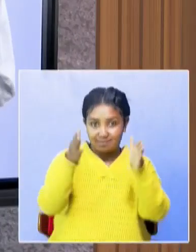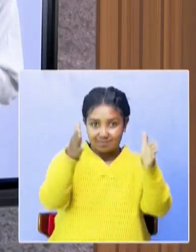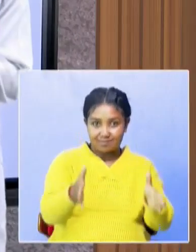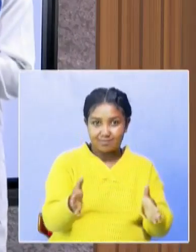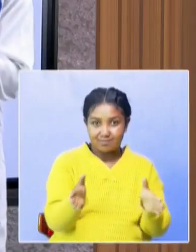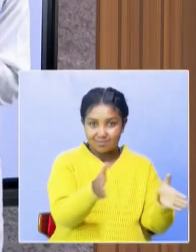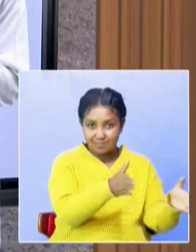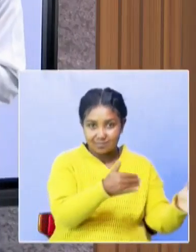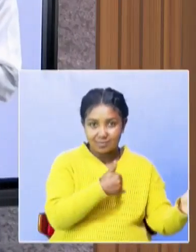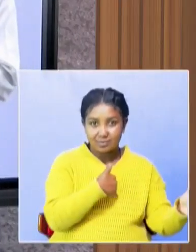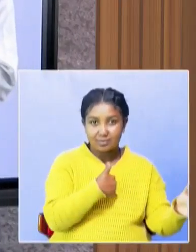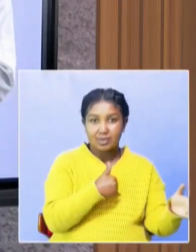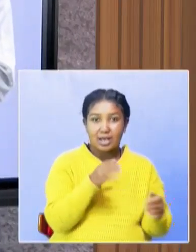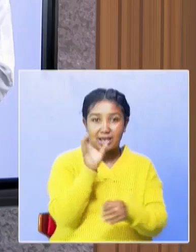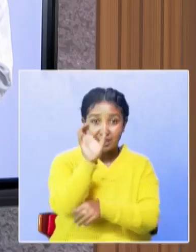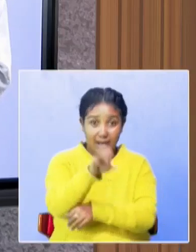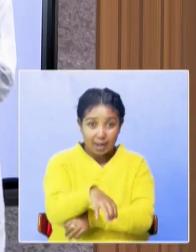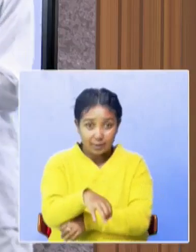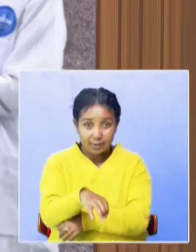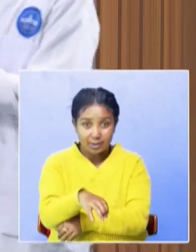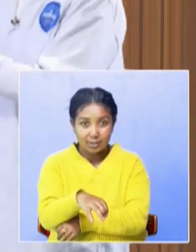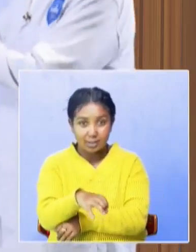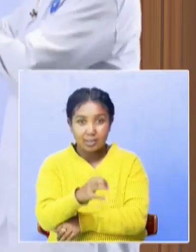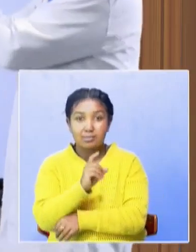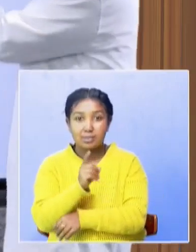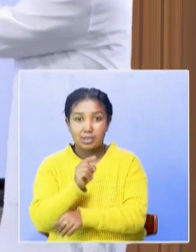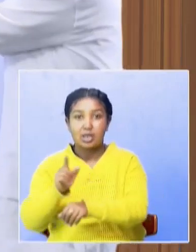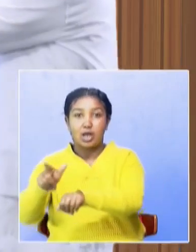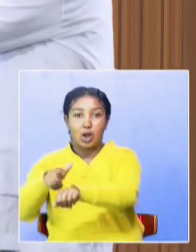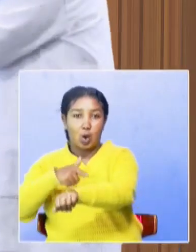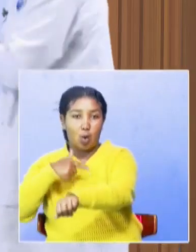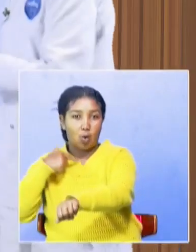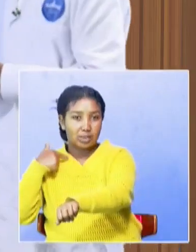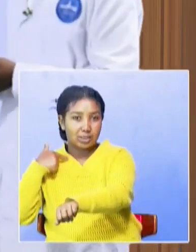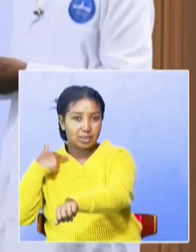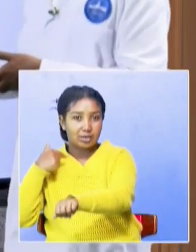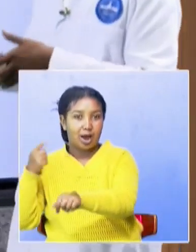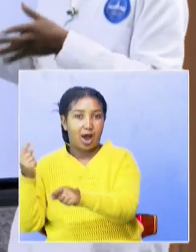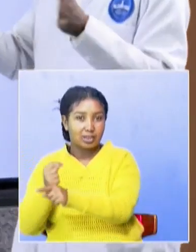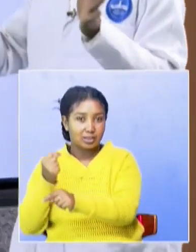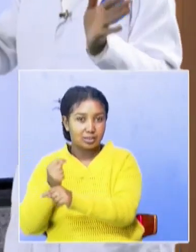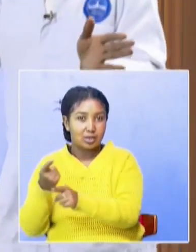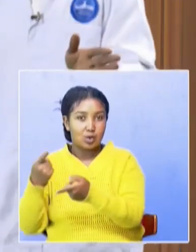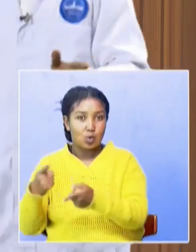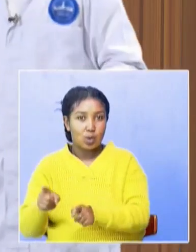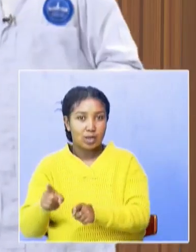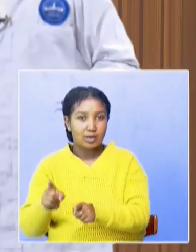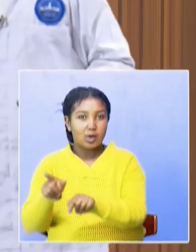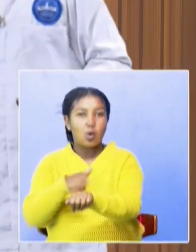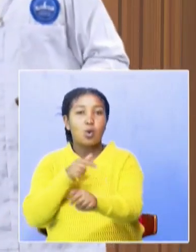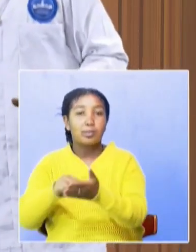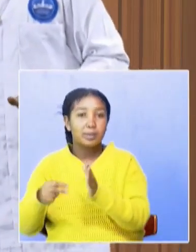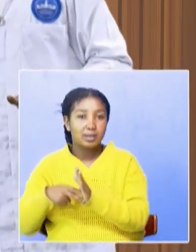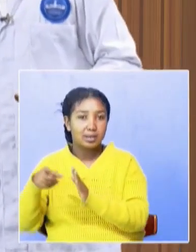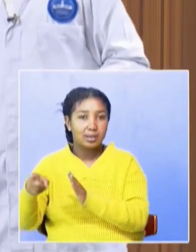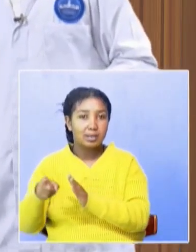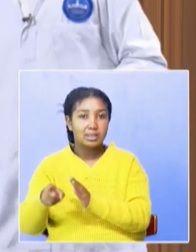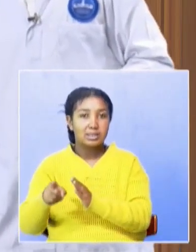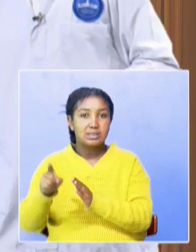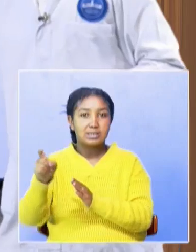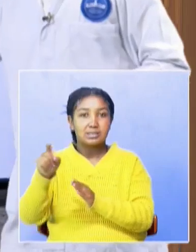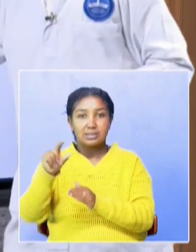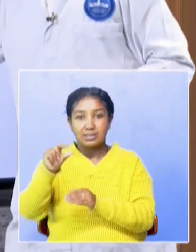action interrupted the long action. When I said the long action here,